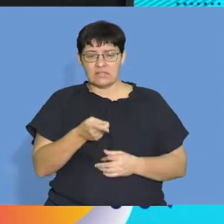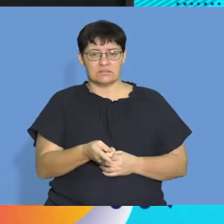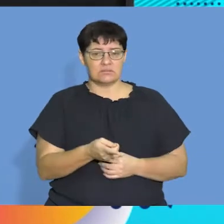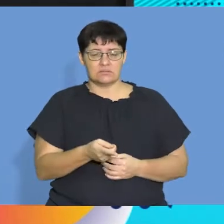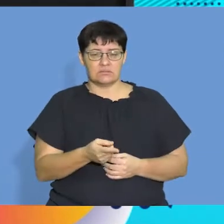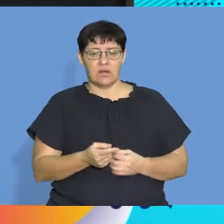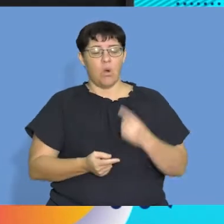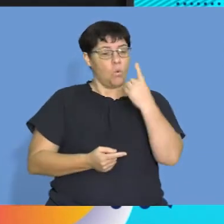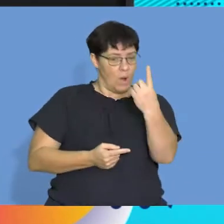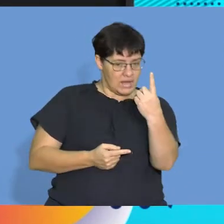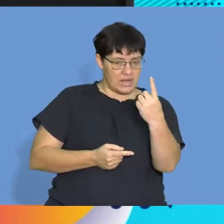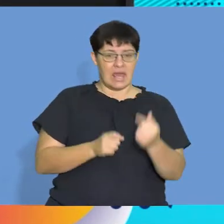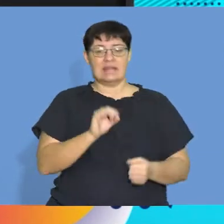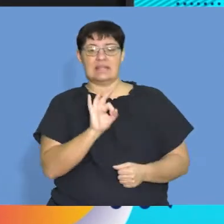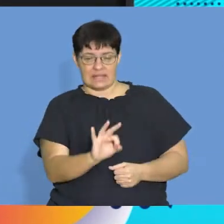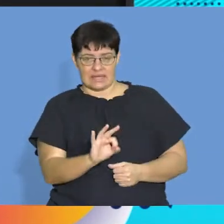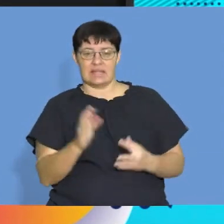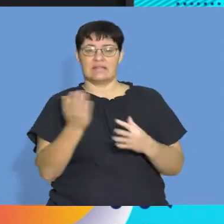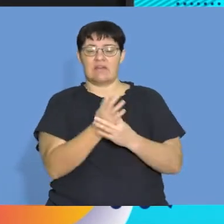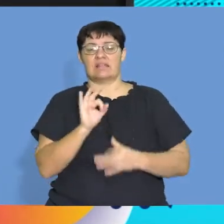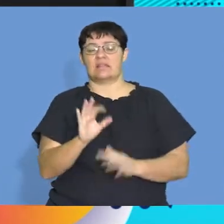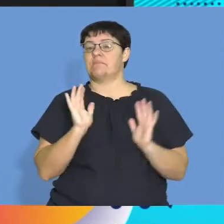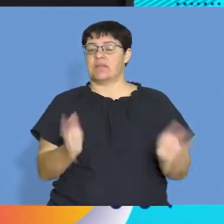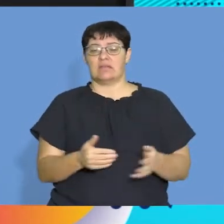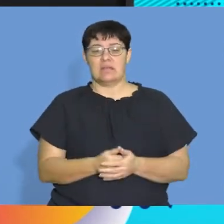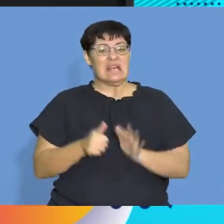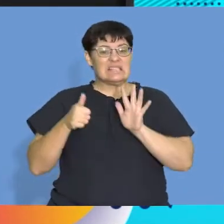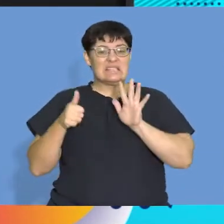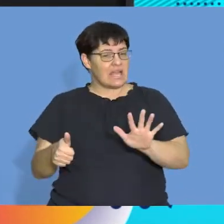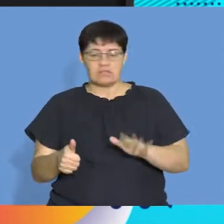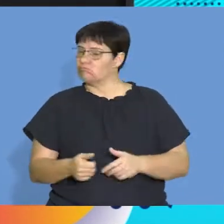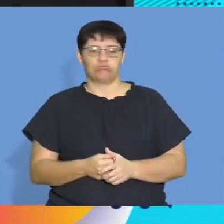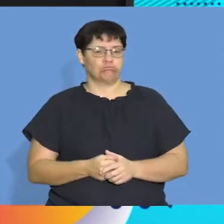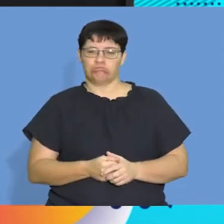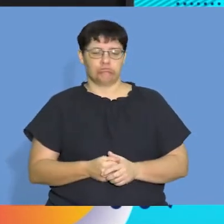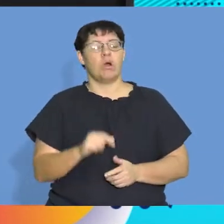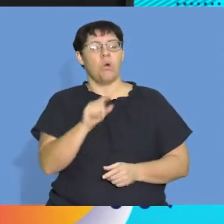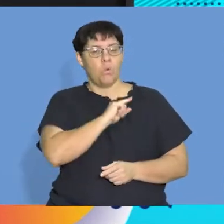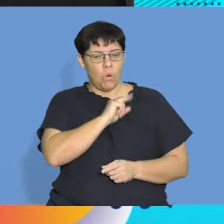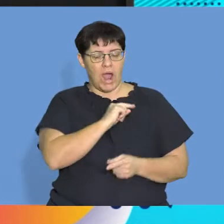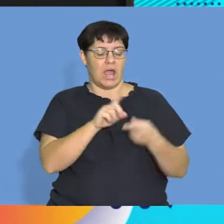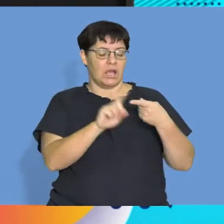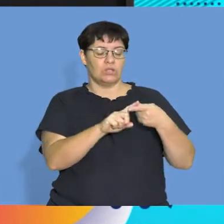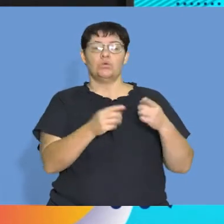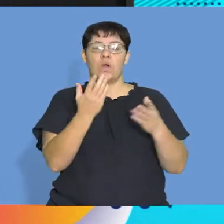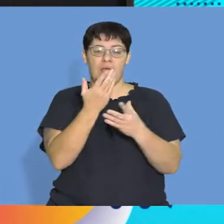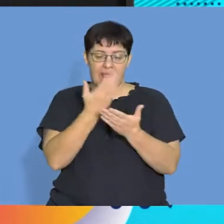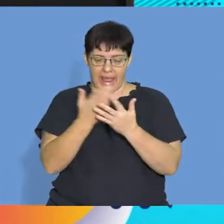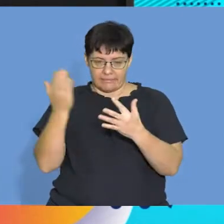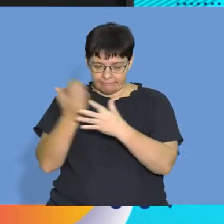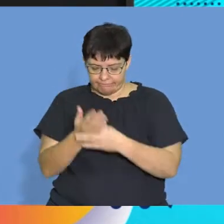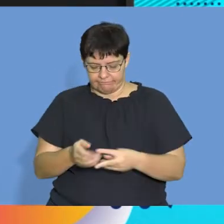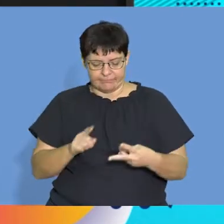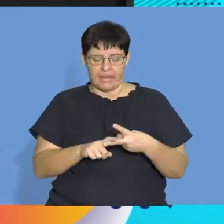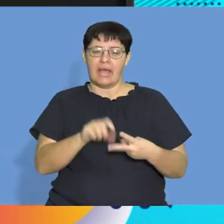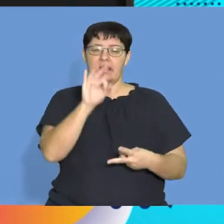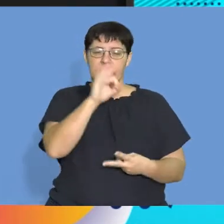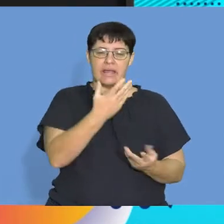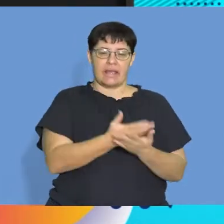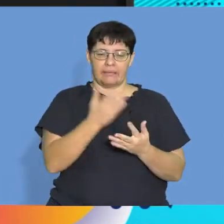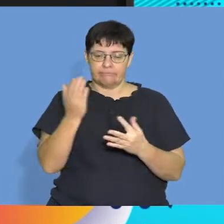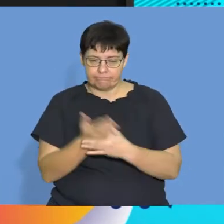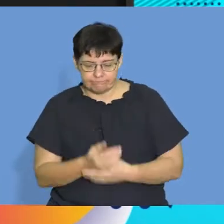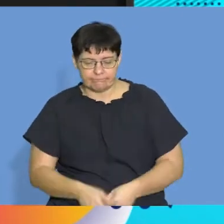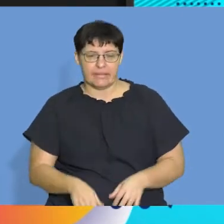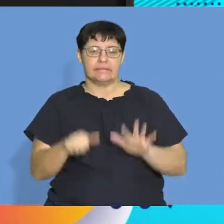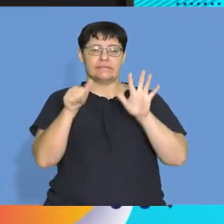are divisible in that number. 6 will never be a prime number. Why? Because 2 is divisible, the 3 is divisible,